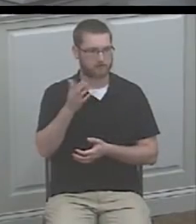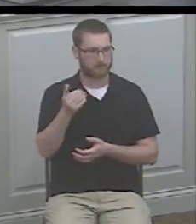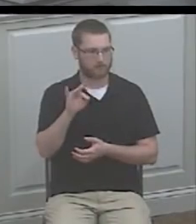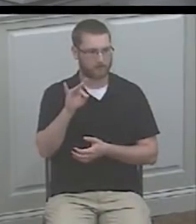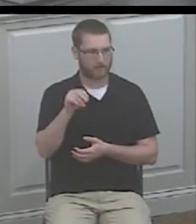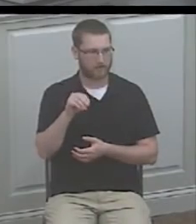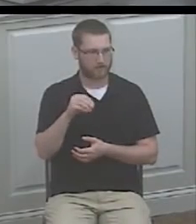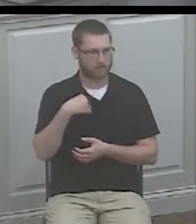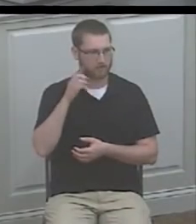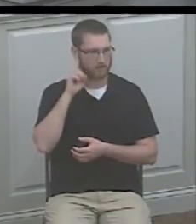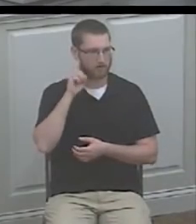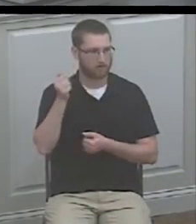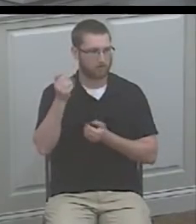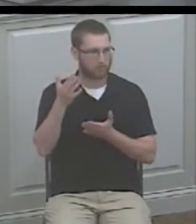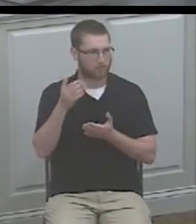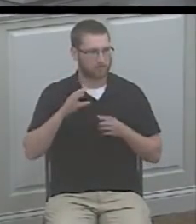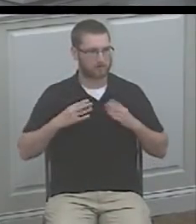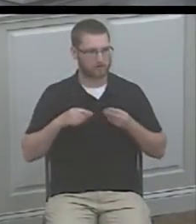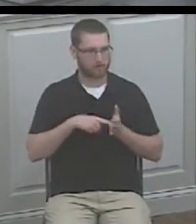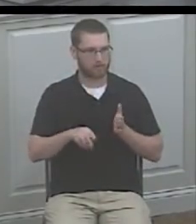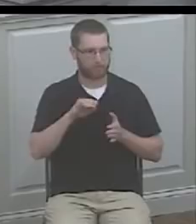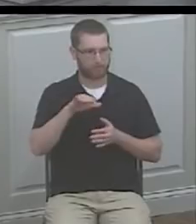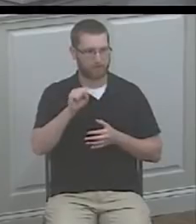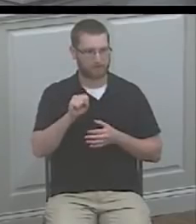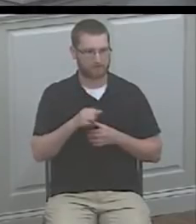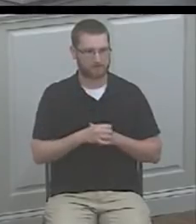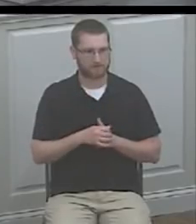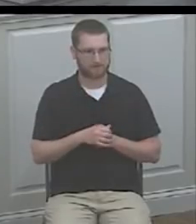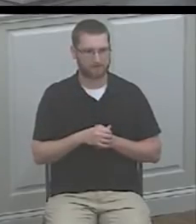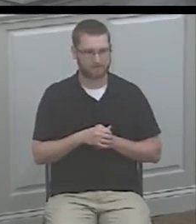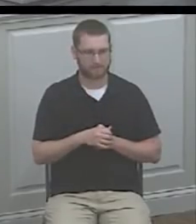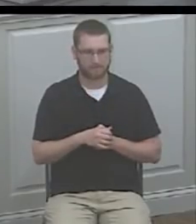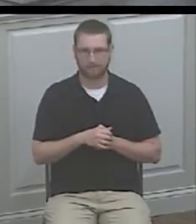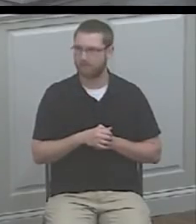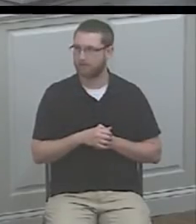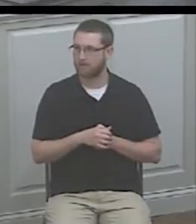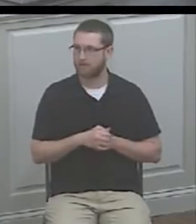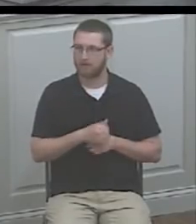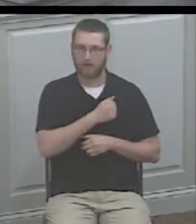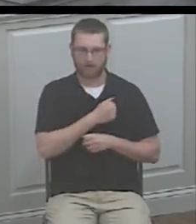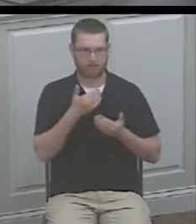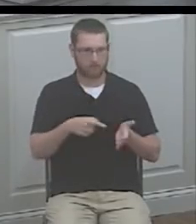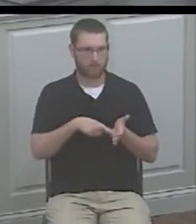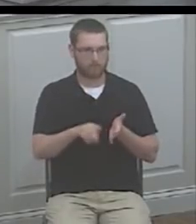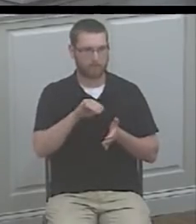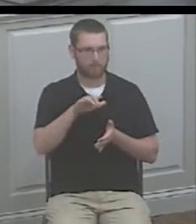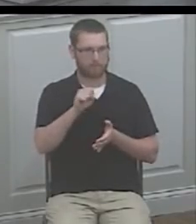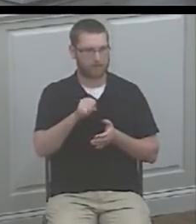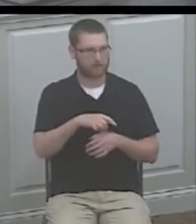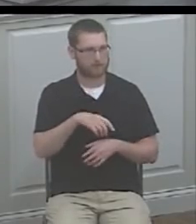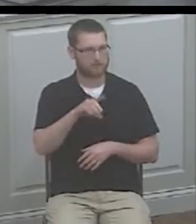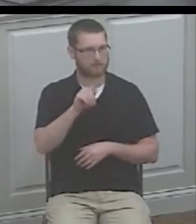$900,615.80. Do I hear a motion to accept payment of the bills? I'll make a motion to pay the bill list dated May the